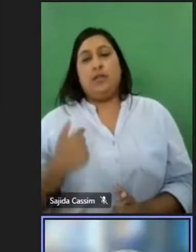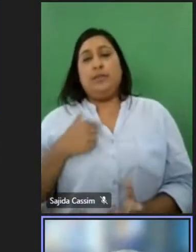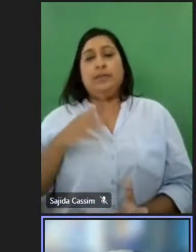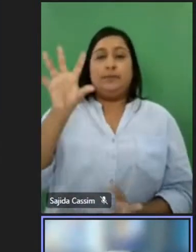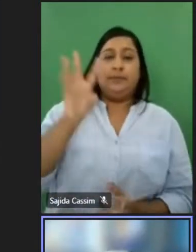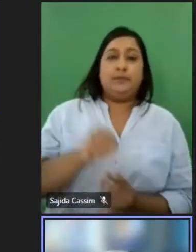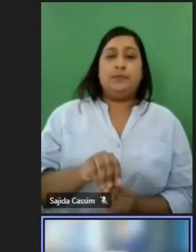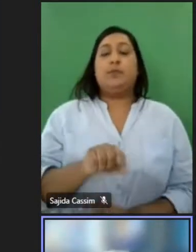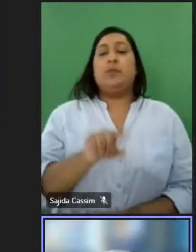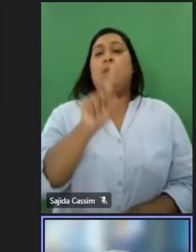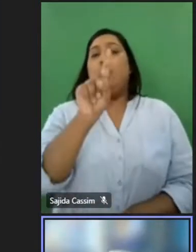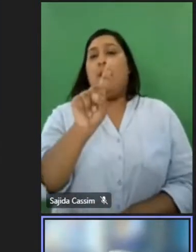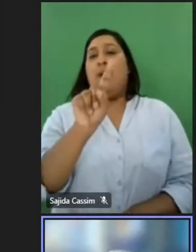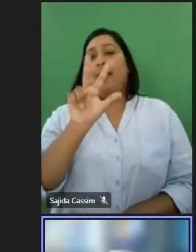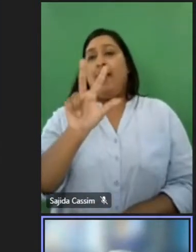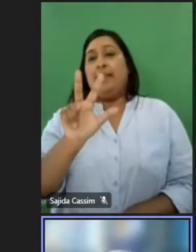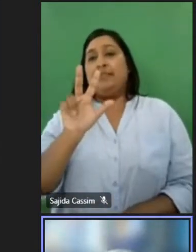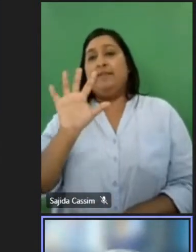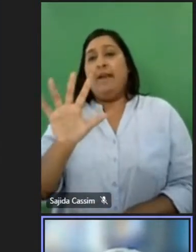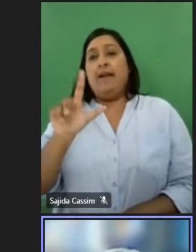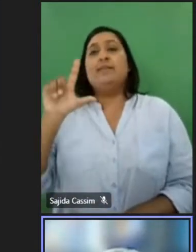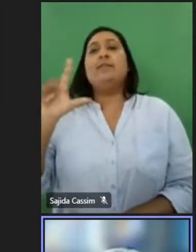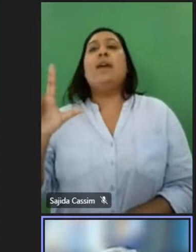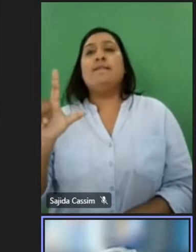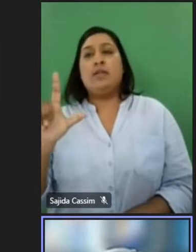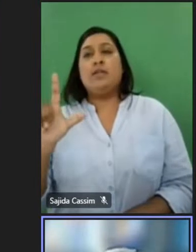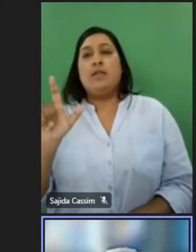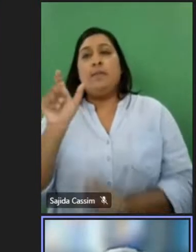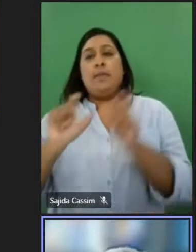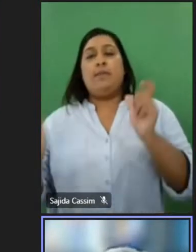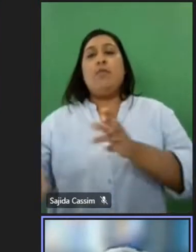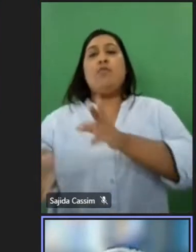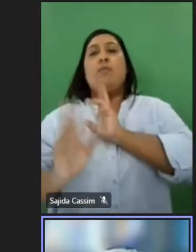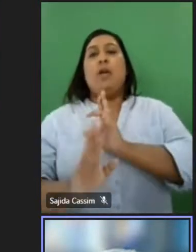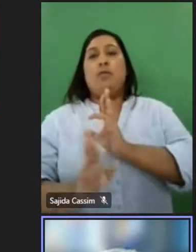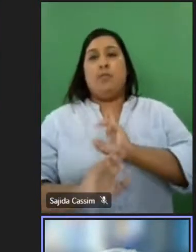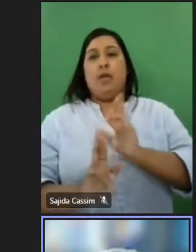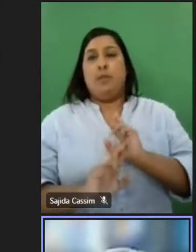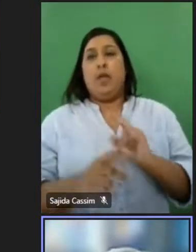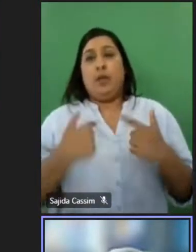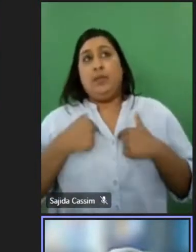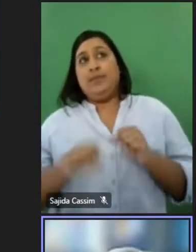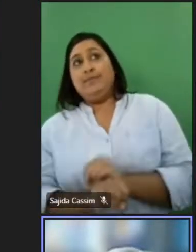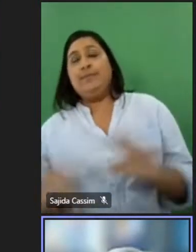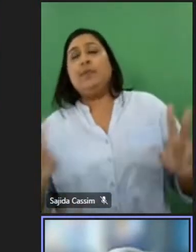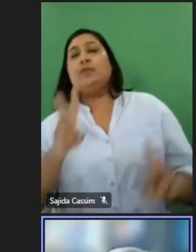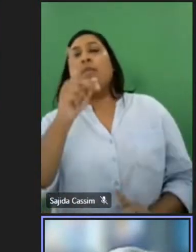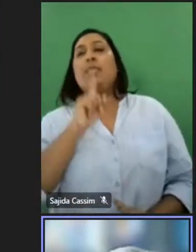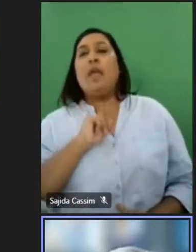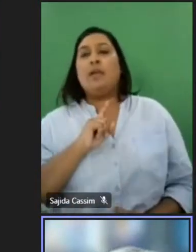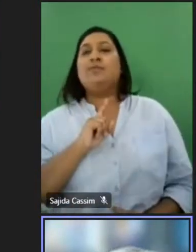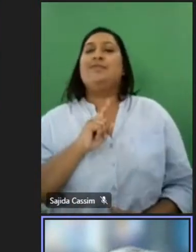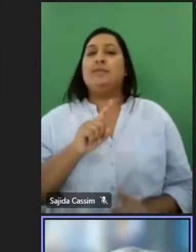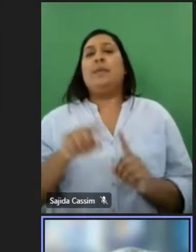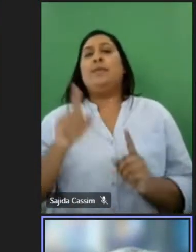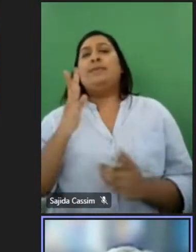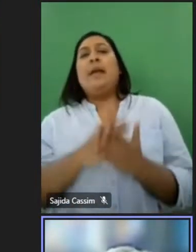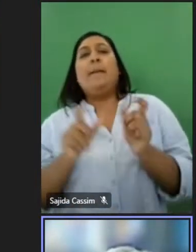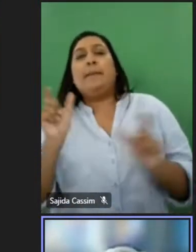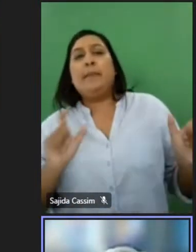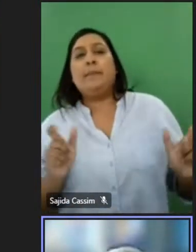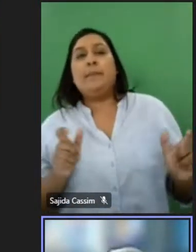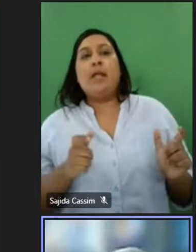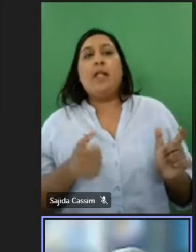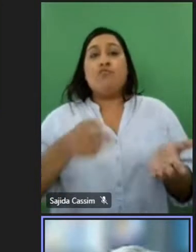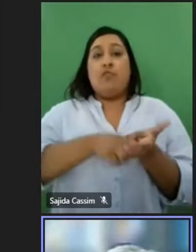1,857 valid responses. Okay, there were close to 2,000, but some people had signed up to the survey and then decided